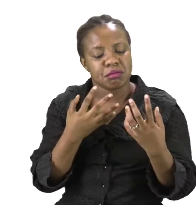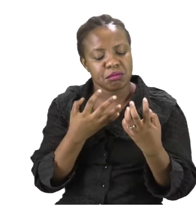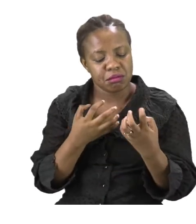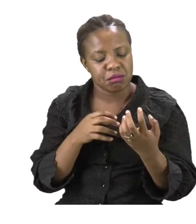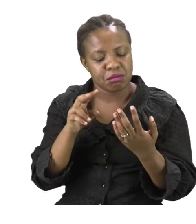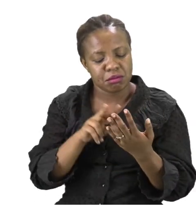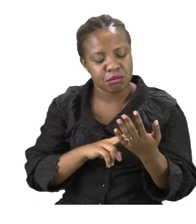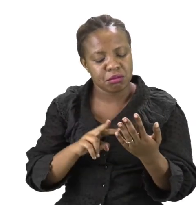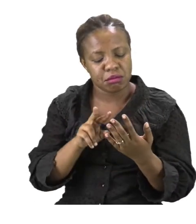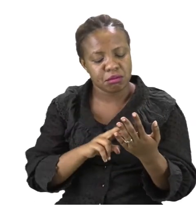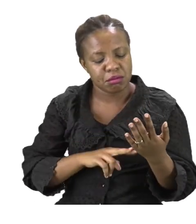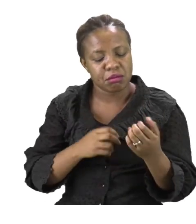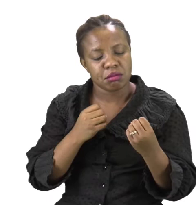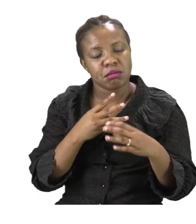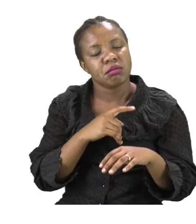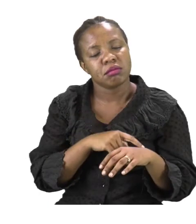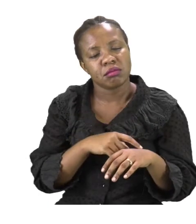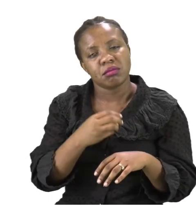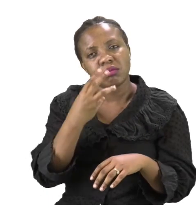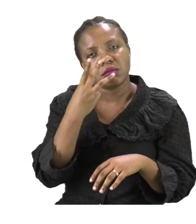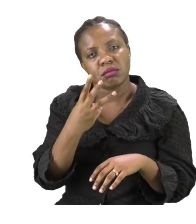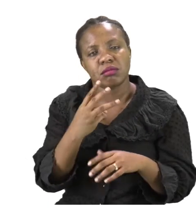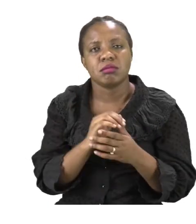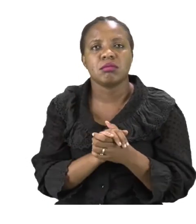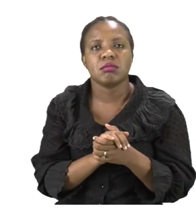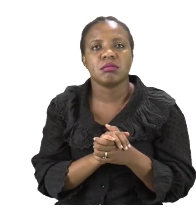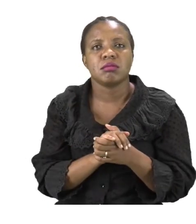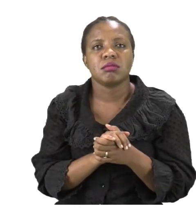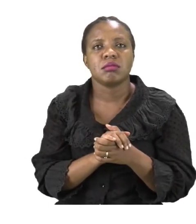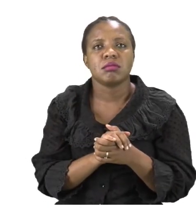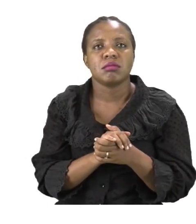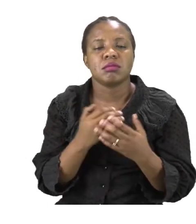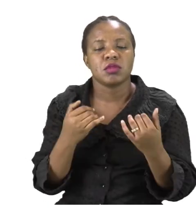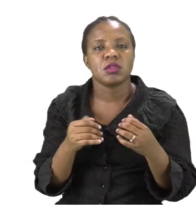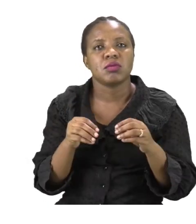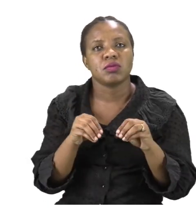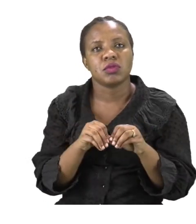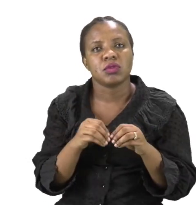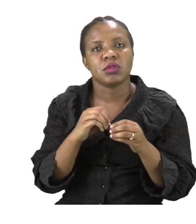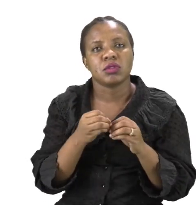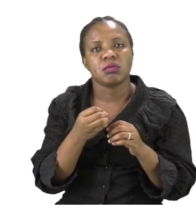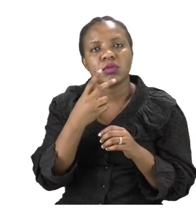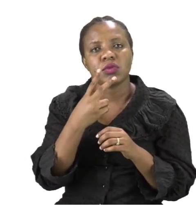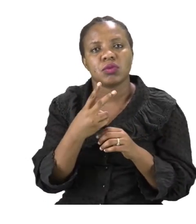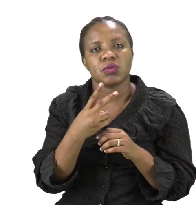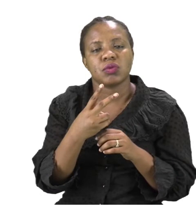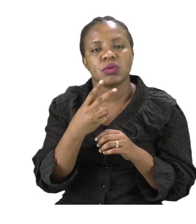times. So we are going to do number 2 and number 4 together. Let's take a look at number